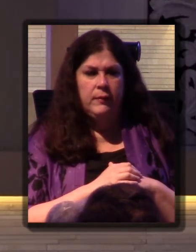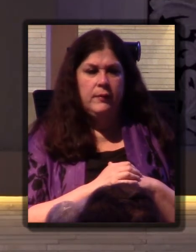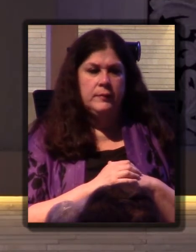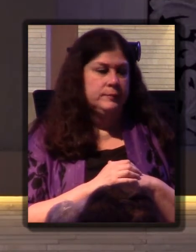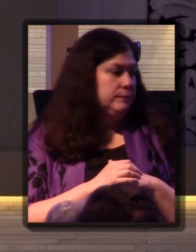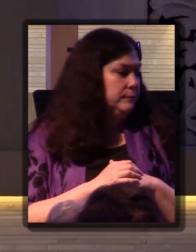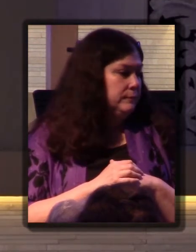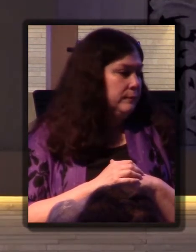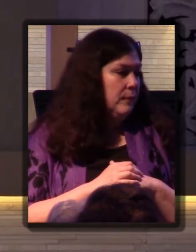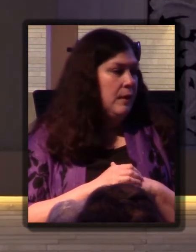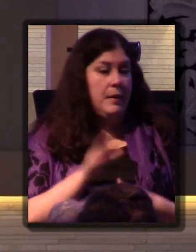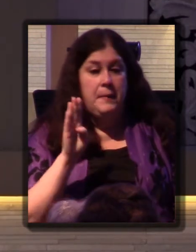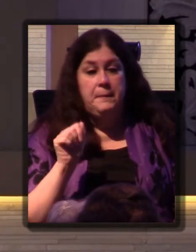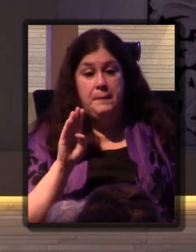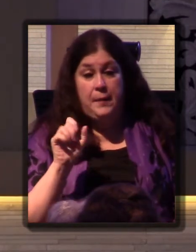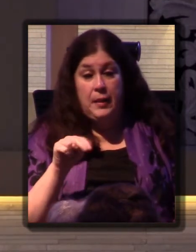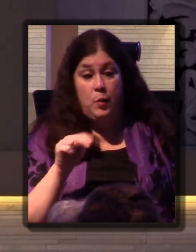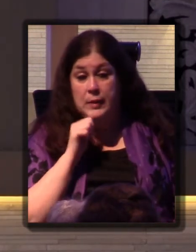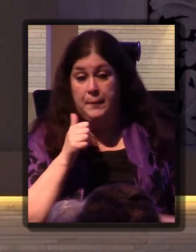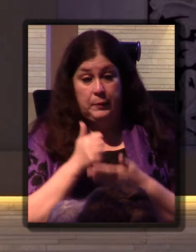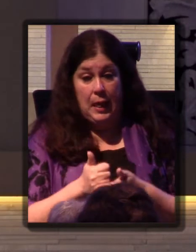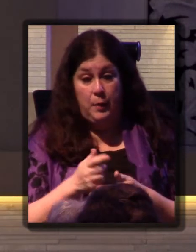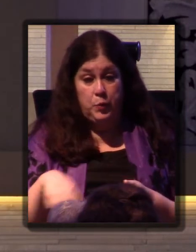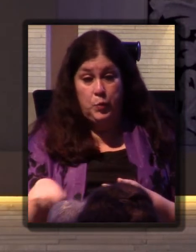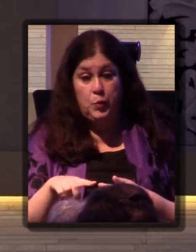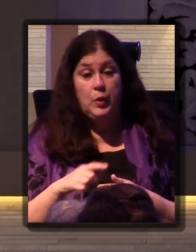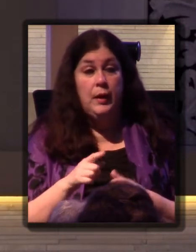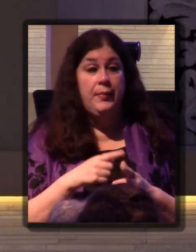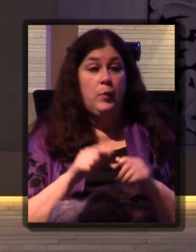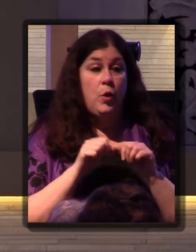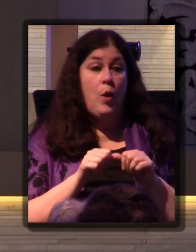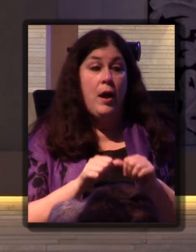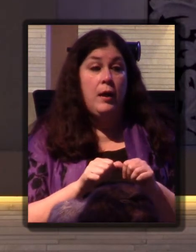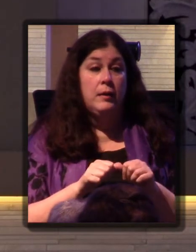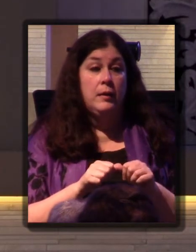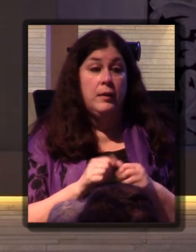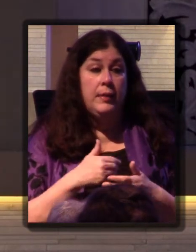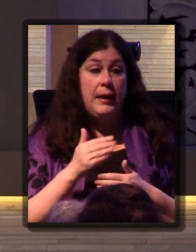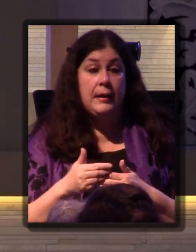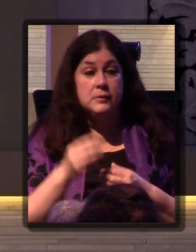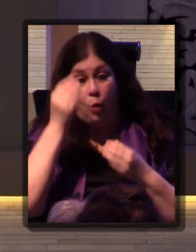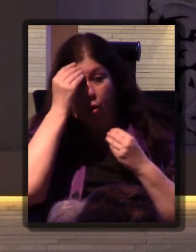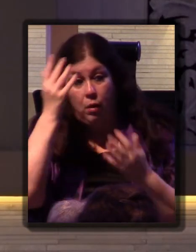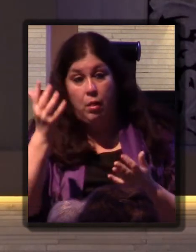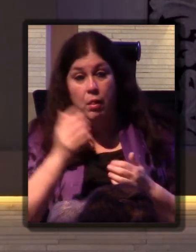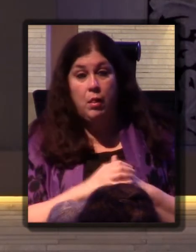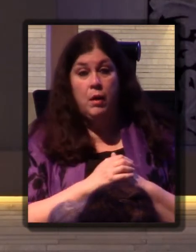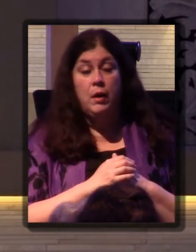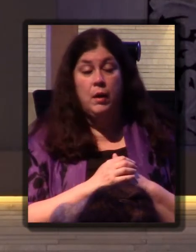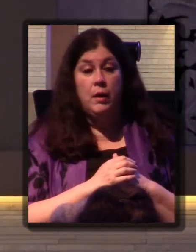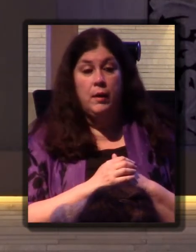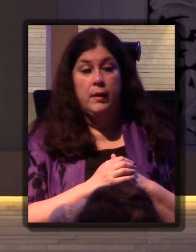fall. Babylon will not be able to help you. And then we go on. Now, the next oracle is